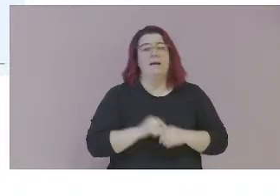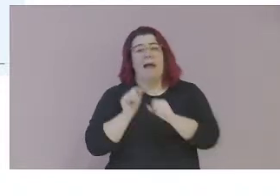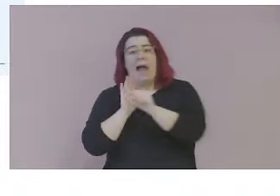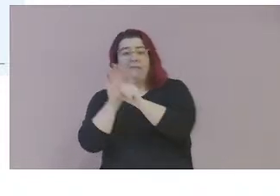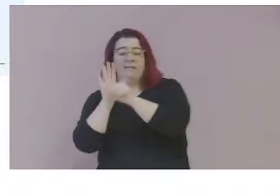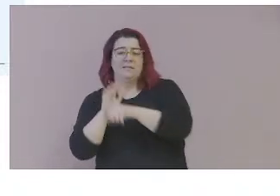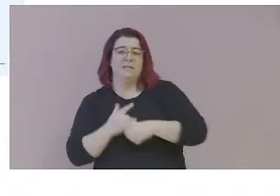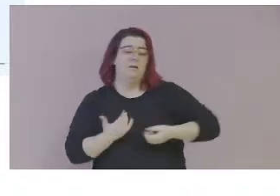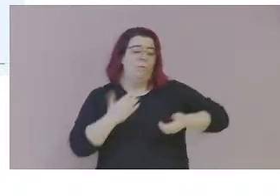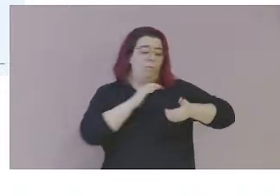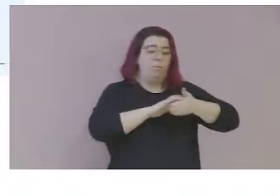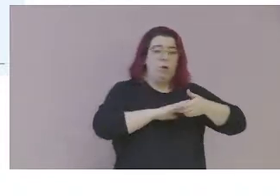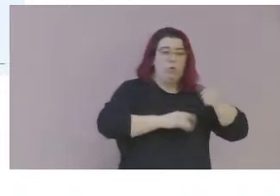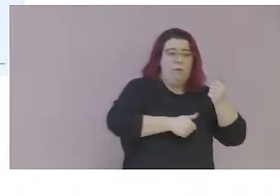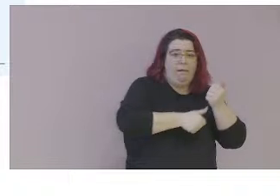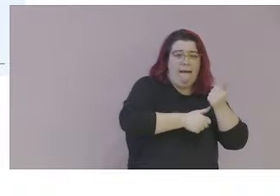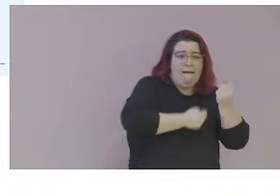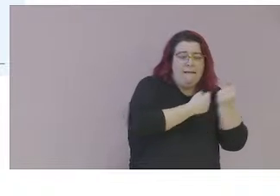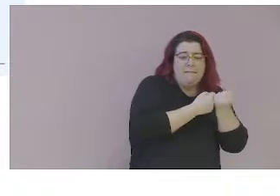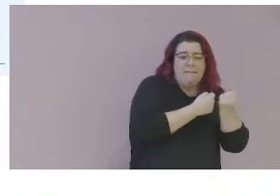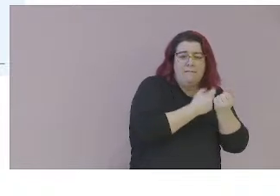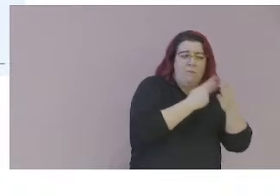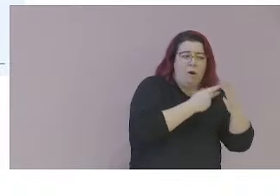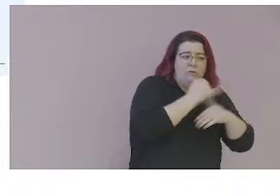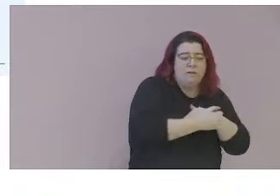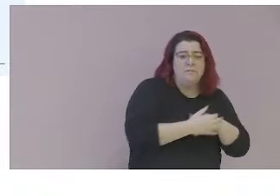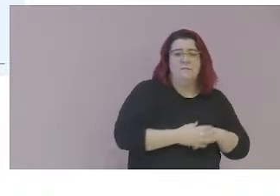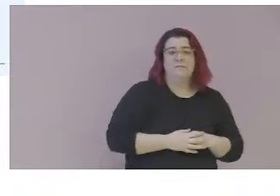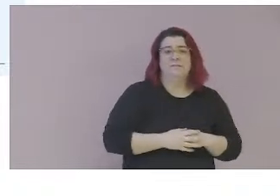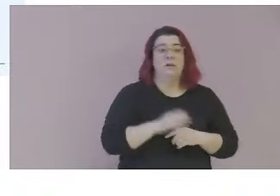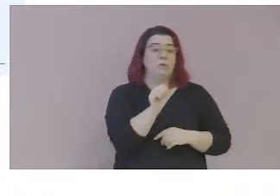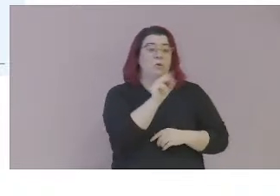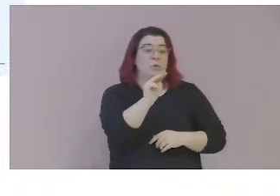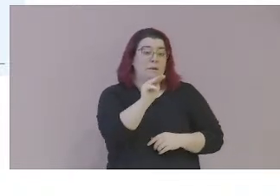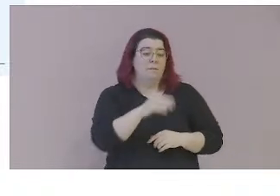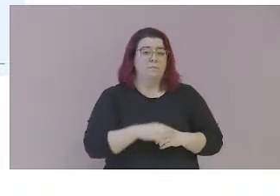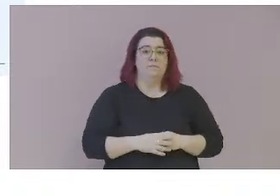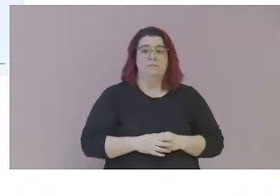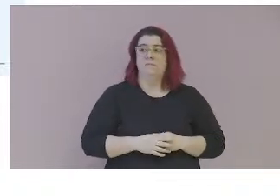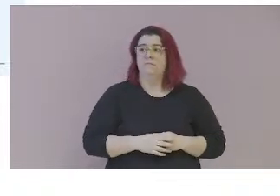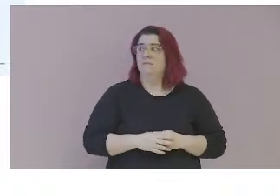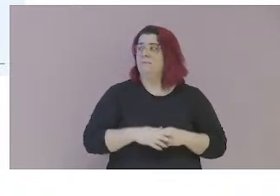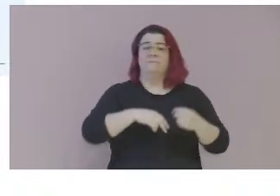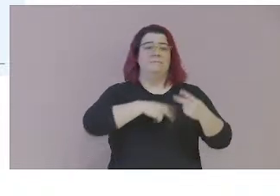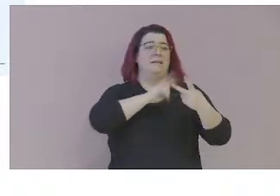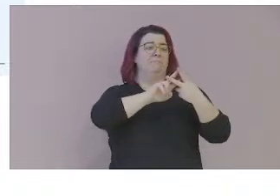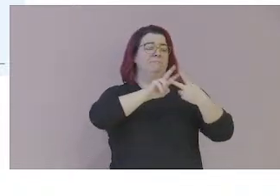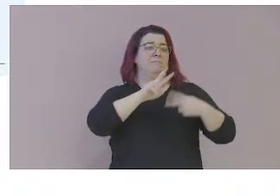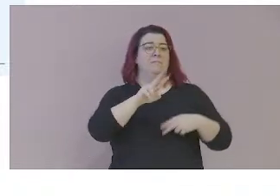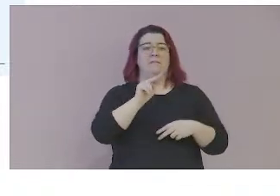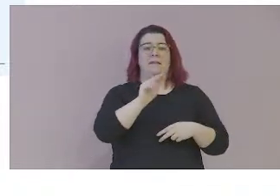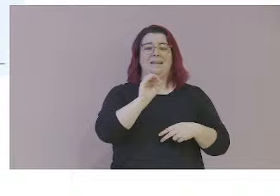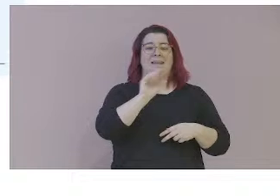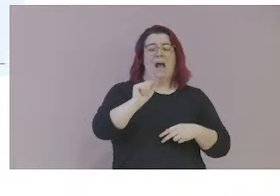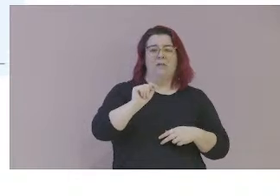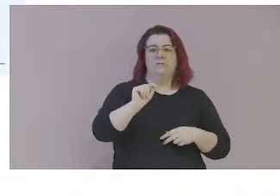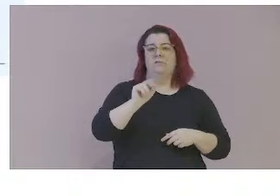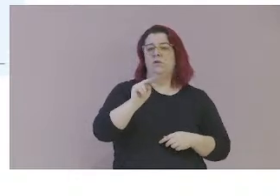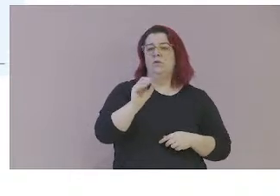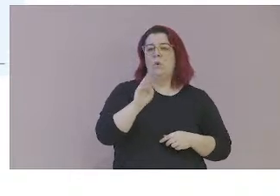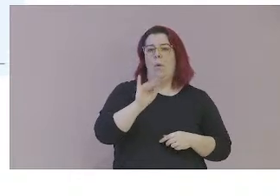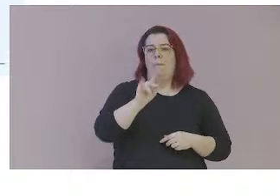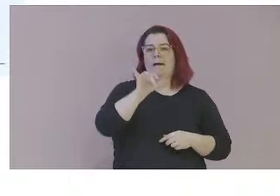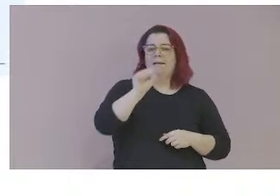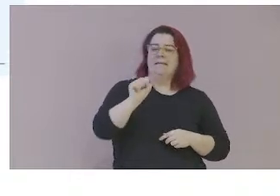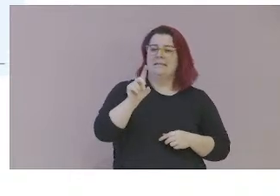on social media. One is Nobody is Disposable, a hashtag campaign launched by Patty